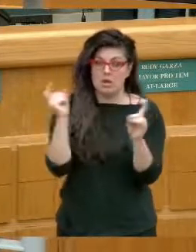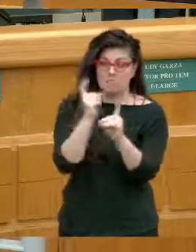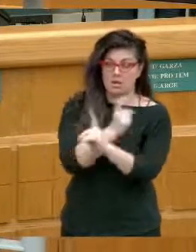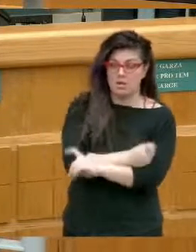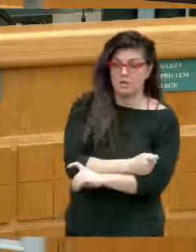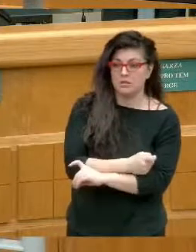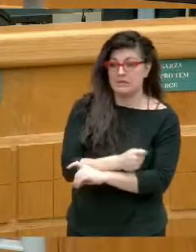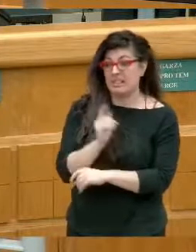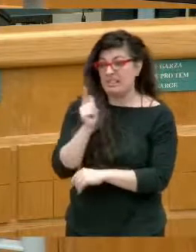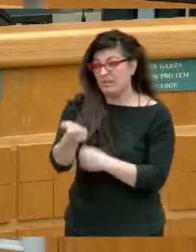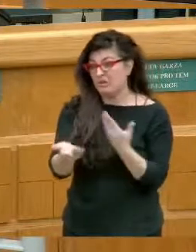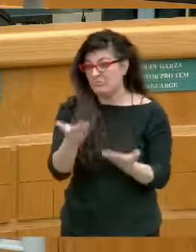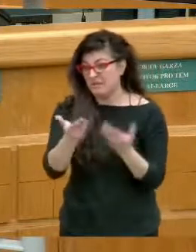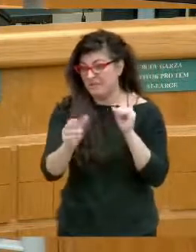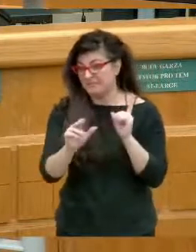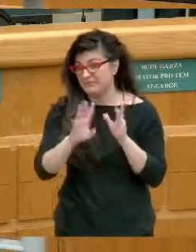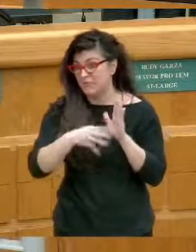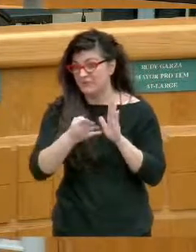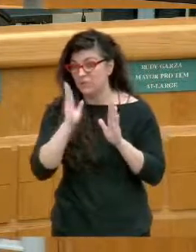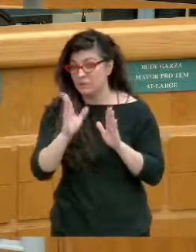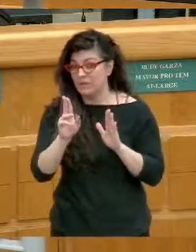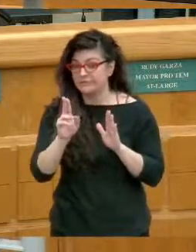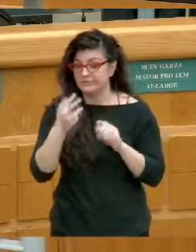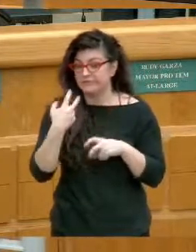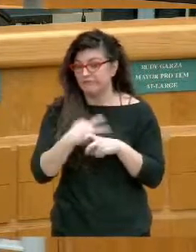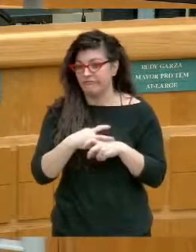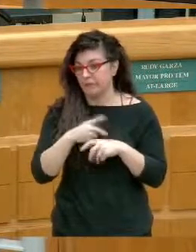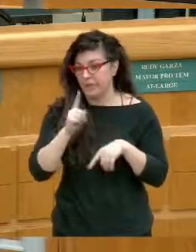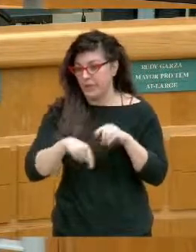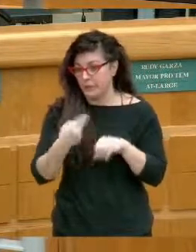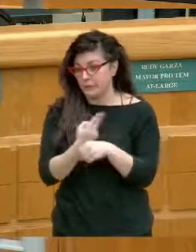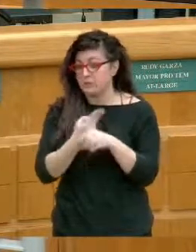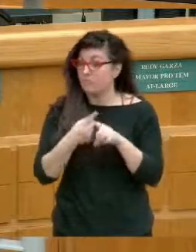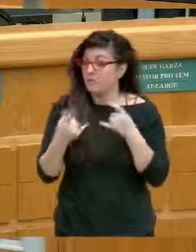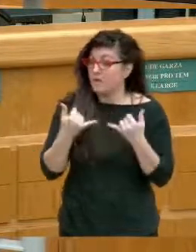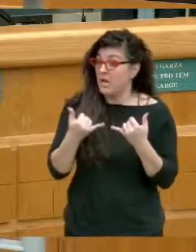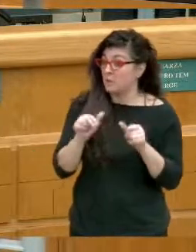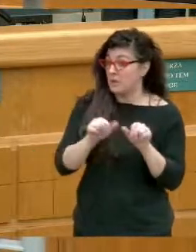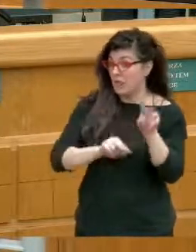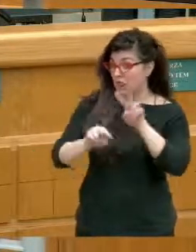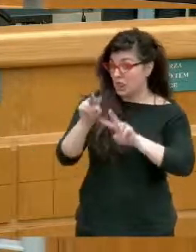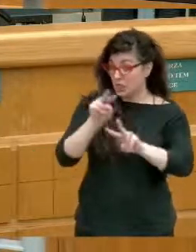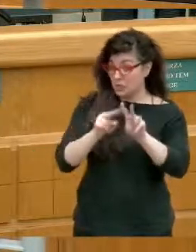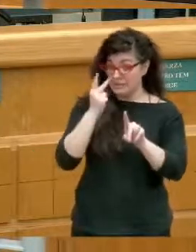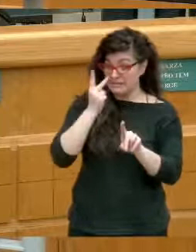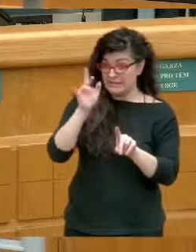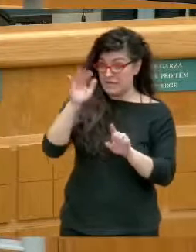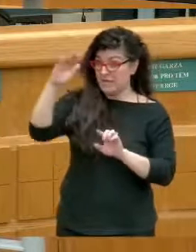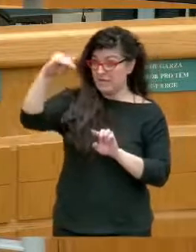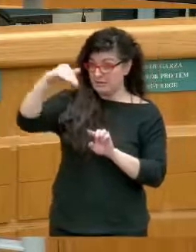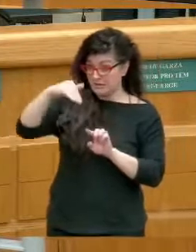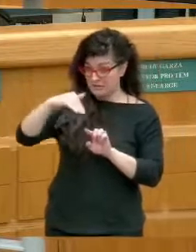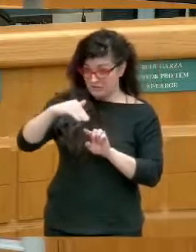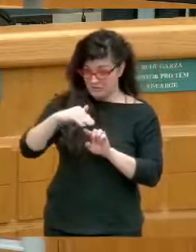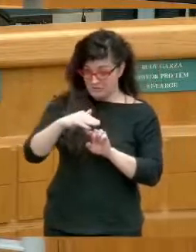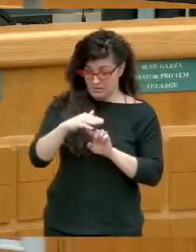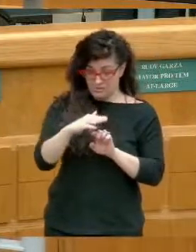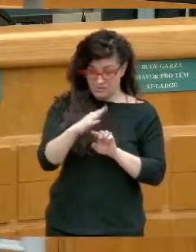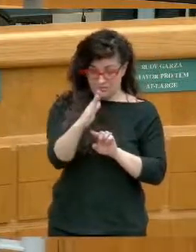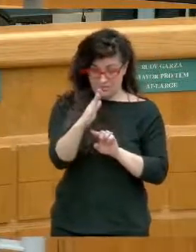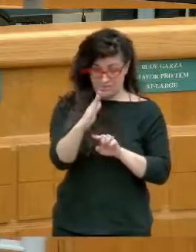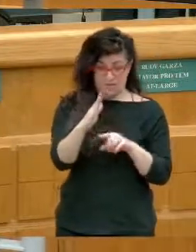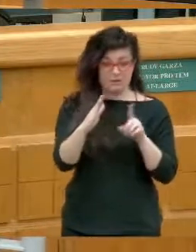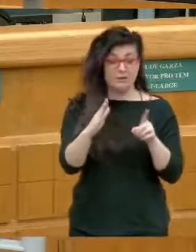seems to work. And there's that time lag you can see from the trough in the encounters with the cell phones to the trough